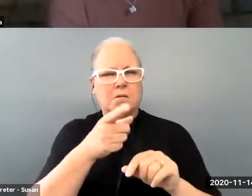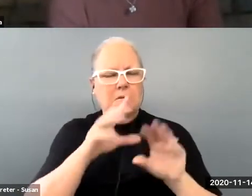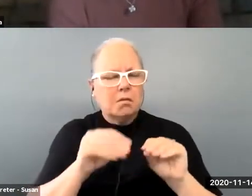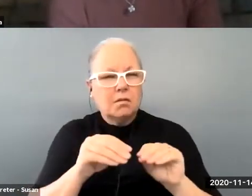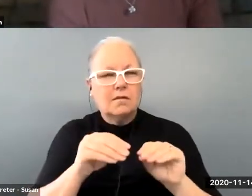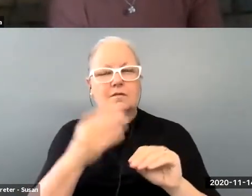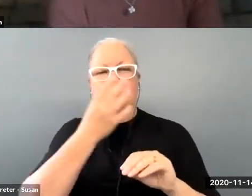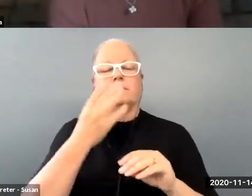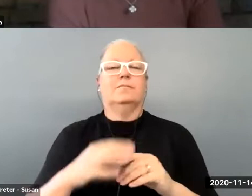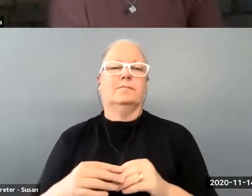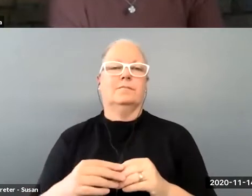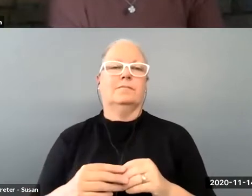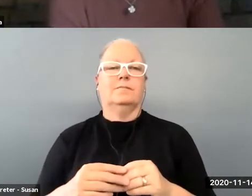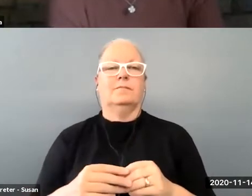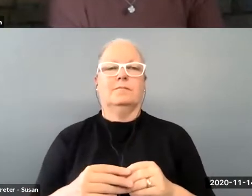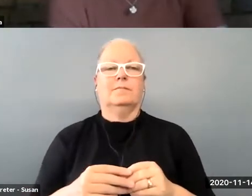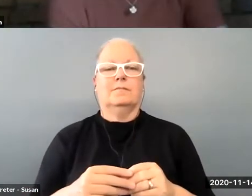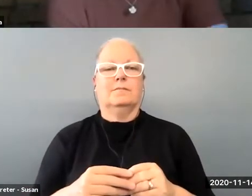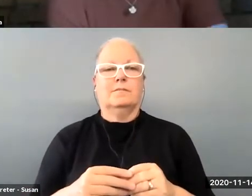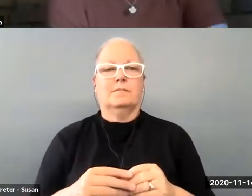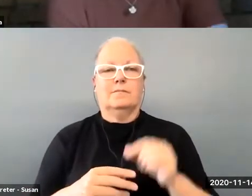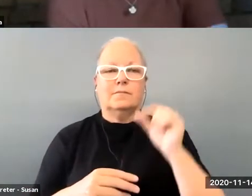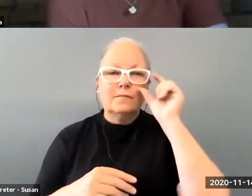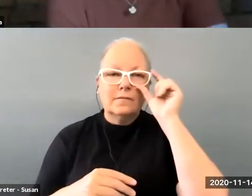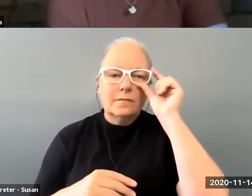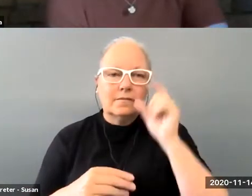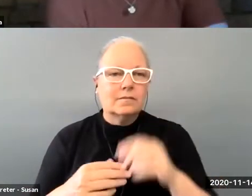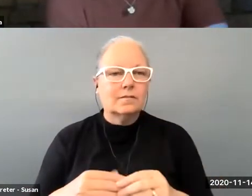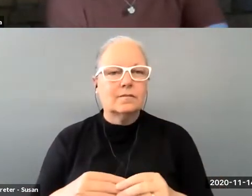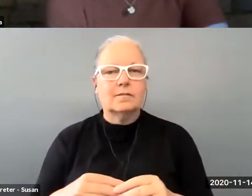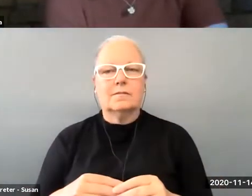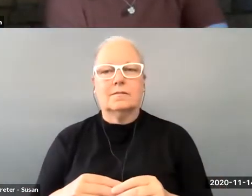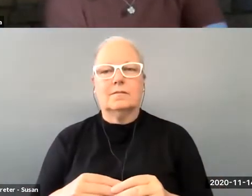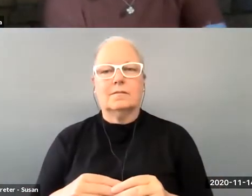seconds. I'm as I said, I'm in